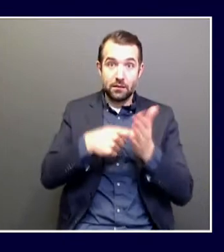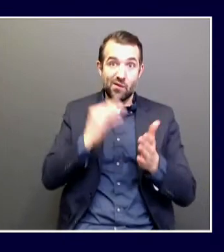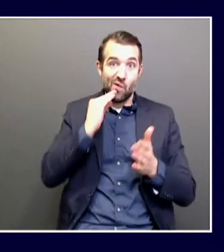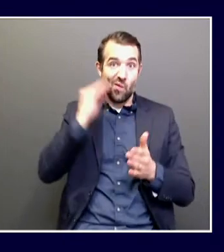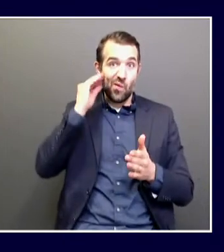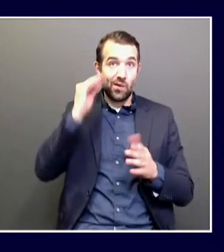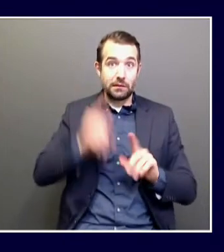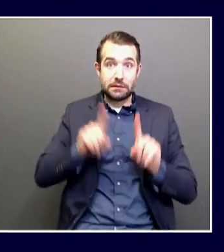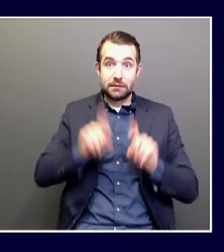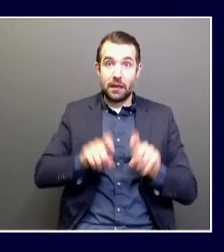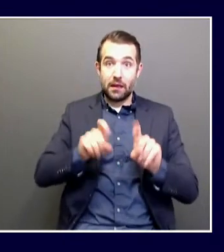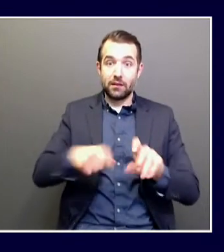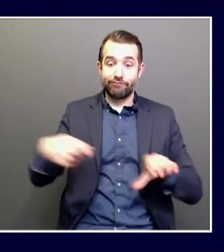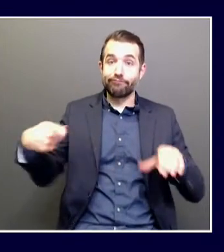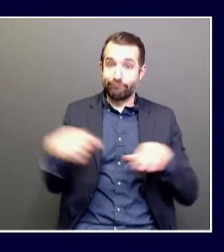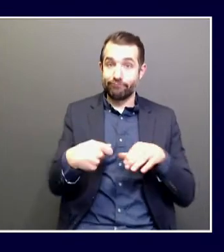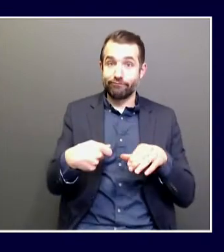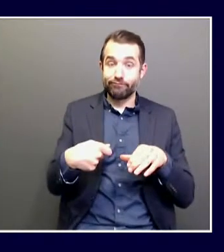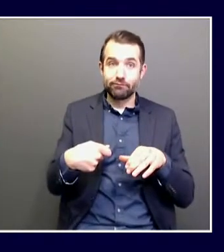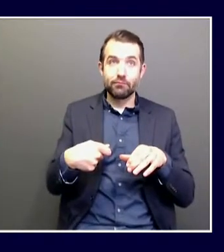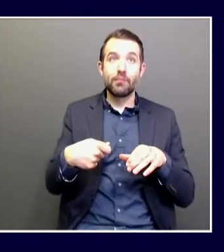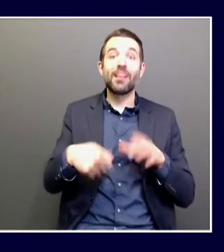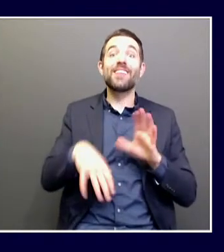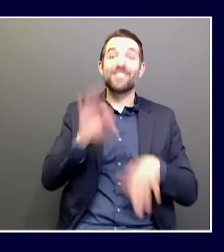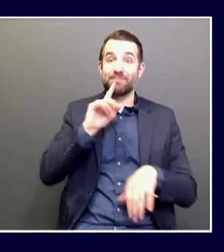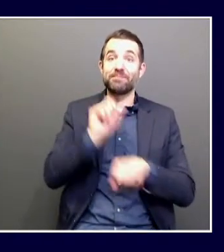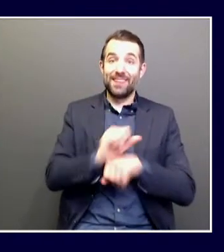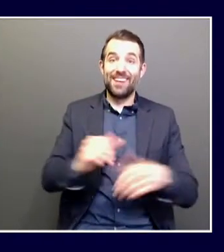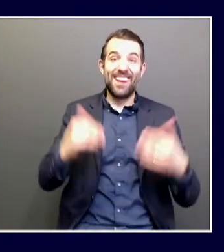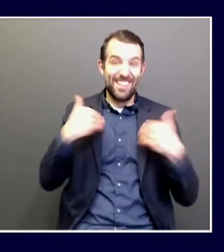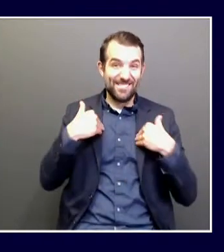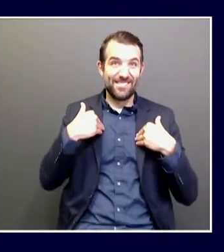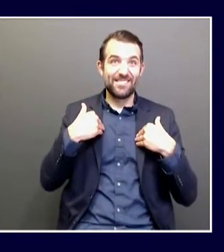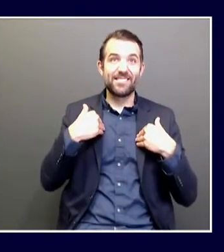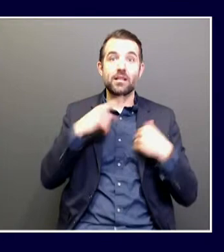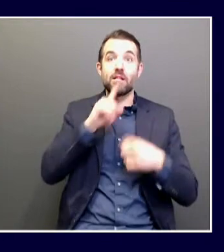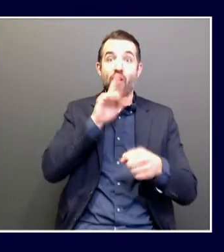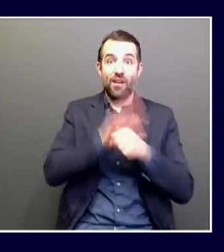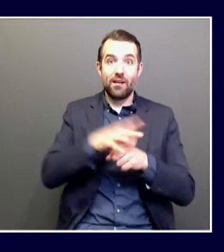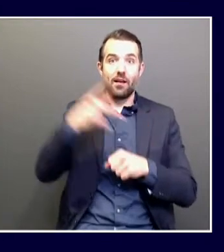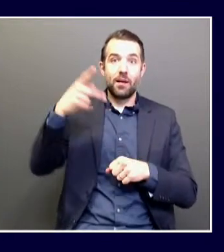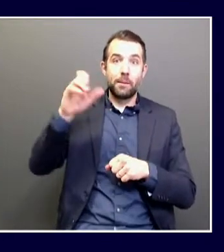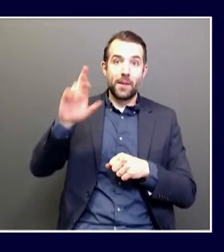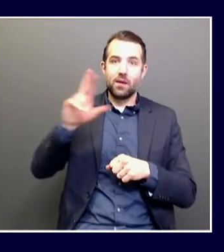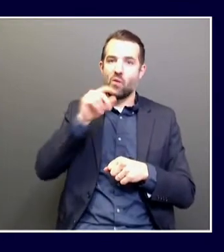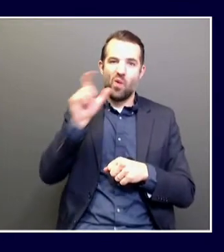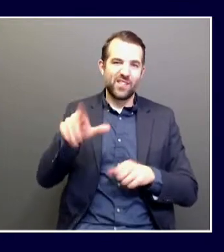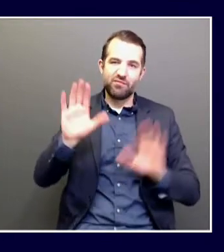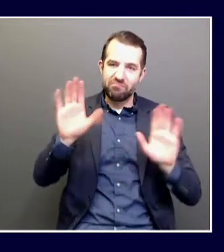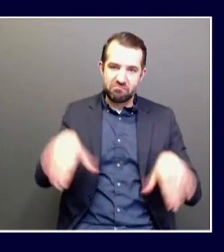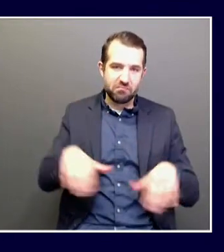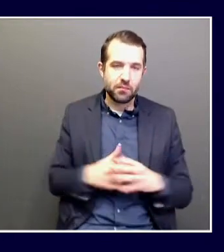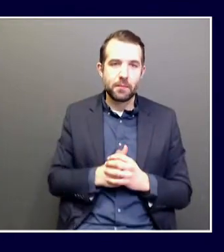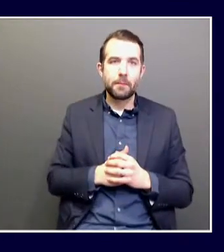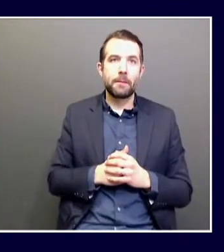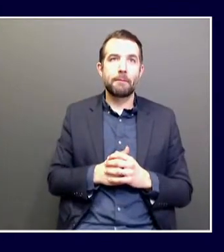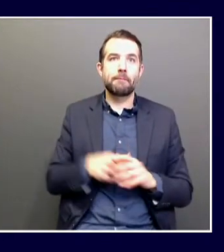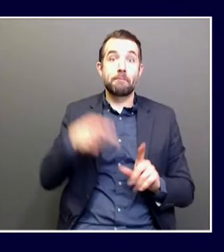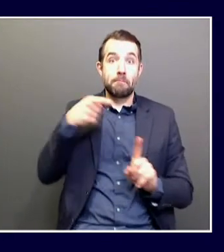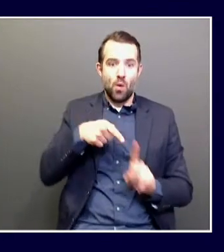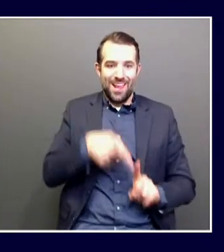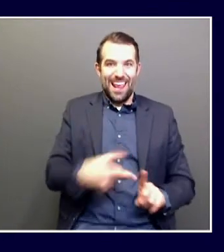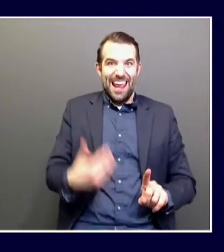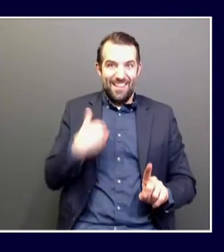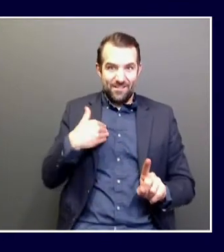positive, you do not need to seek confirmation of that result from a healthcare provider anywhere. You should take that result